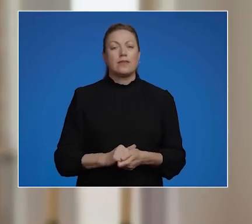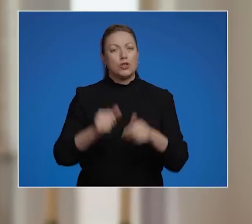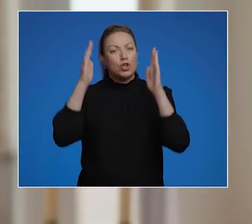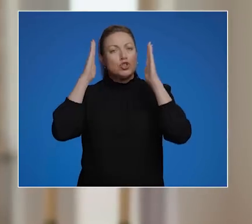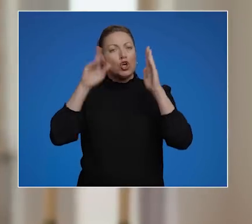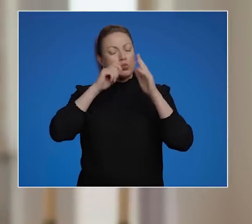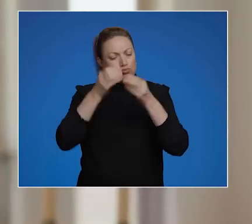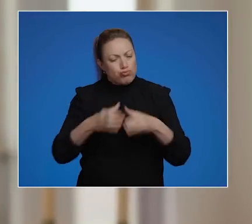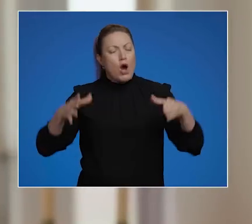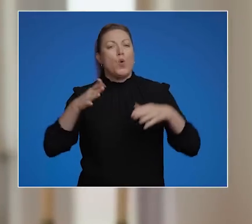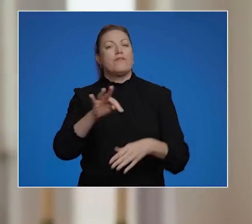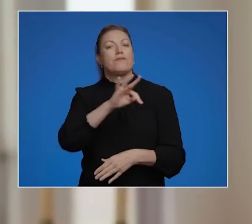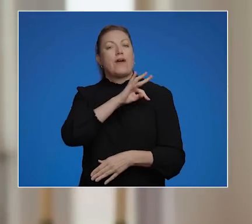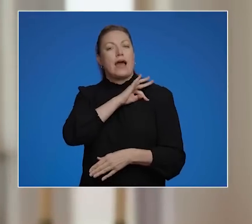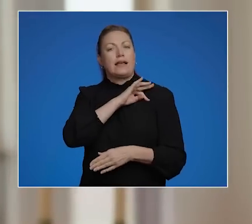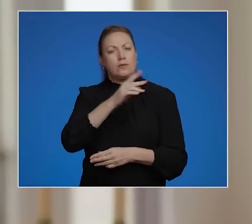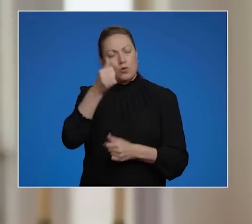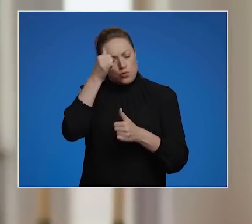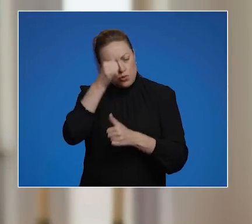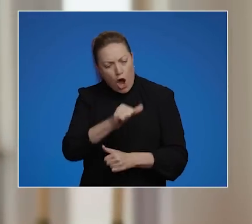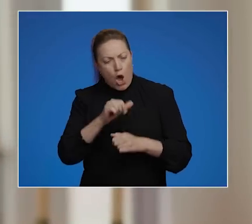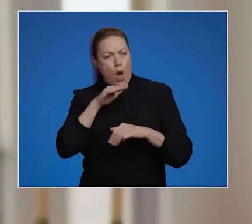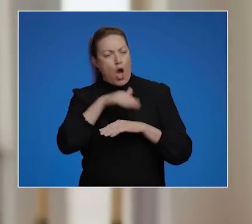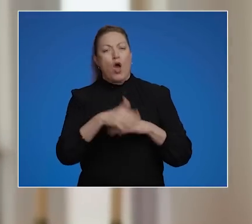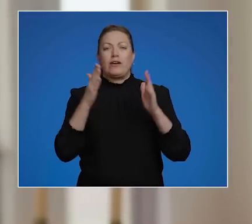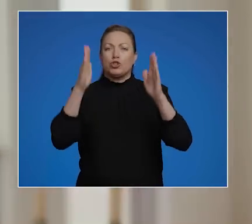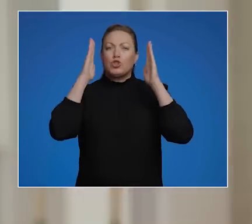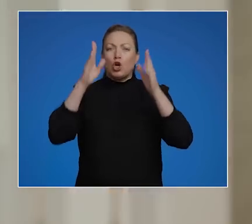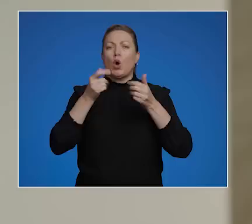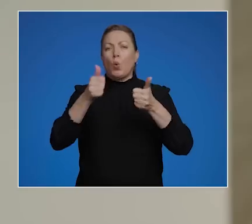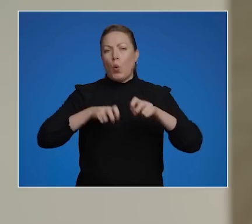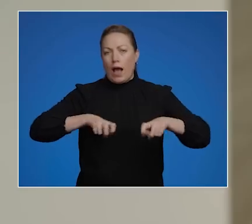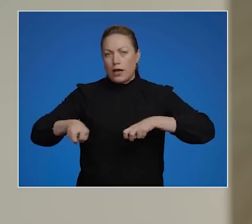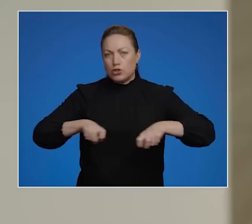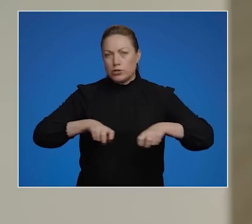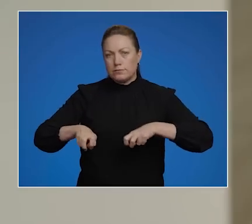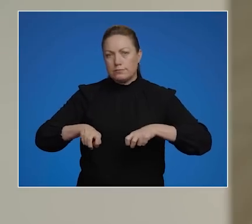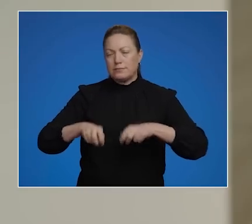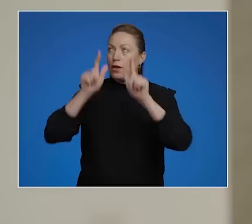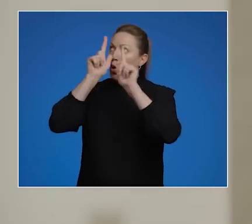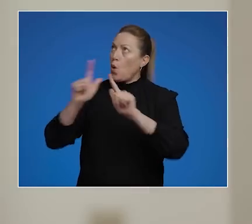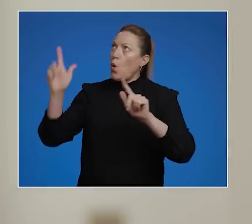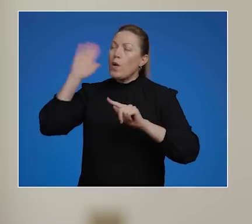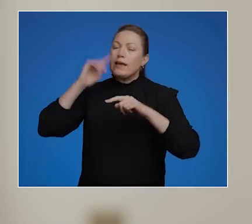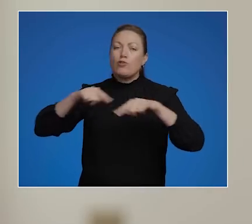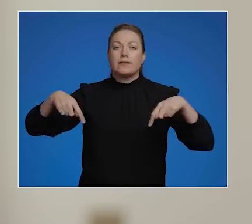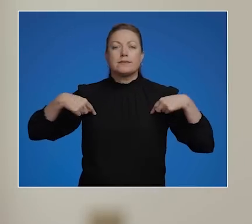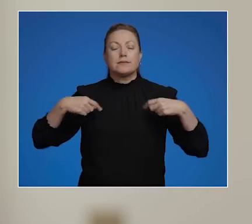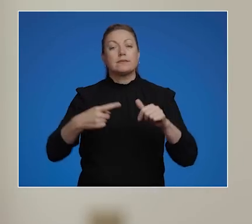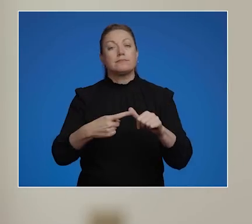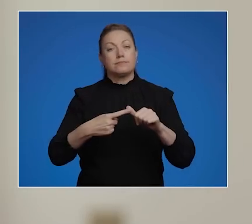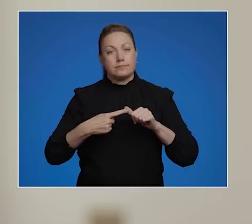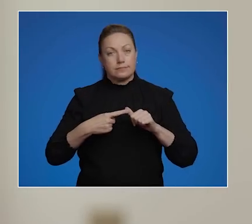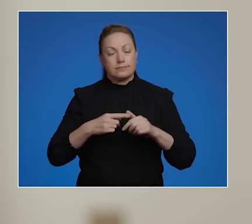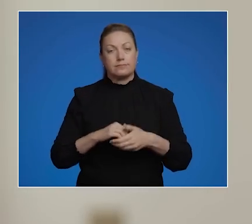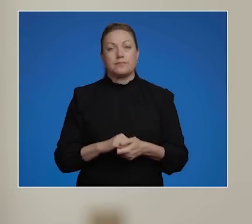faith and be known for its mighty deeds. Lord, hear us. Lord, hear our prayer. That those who